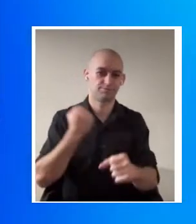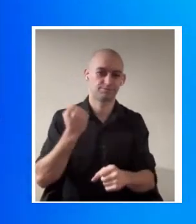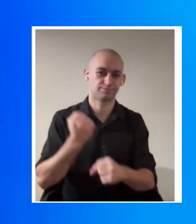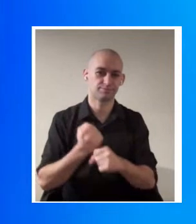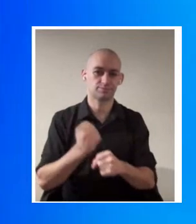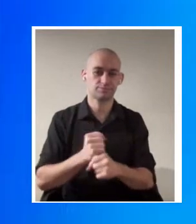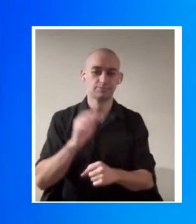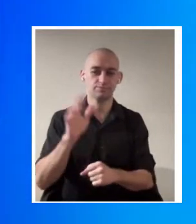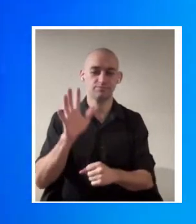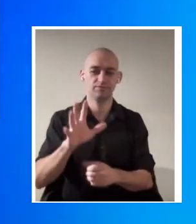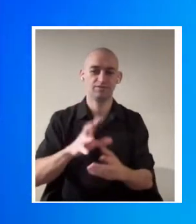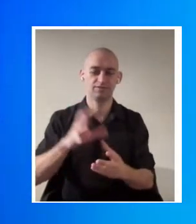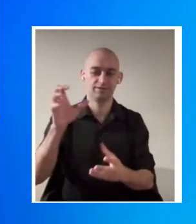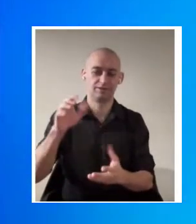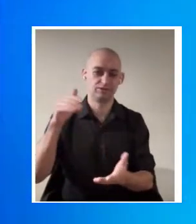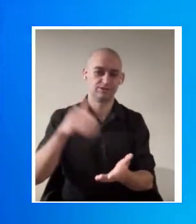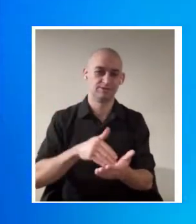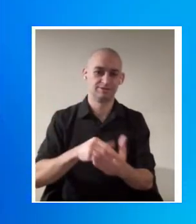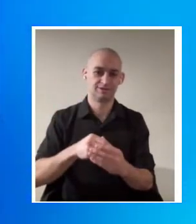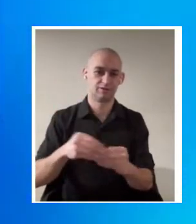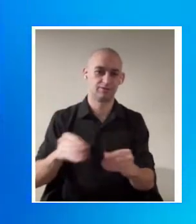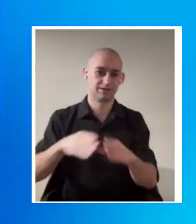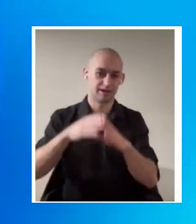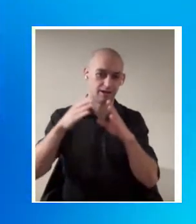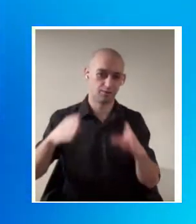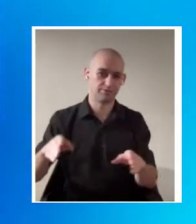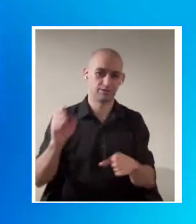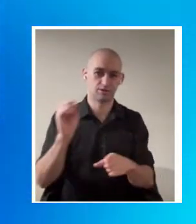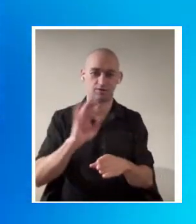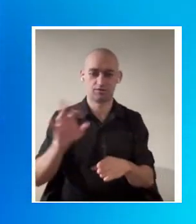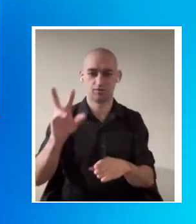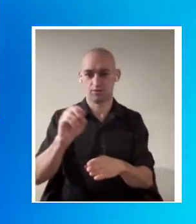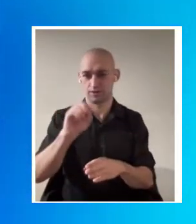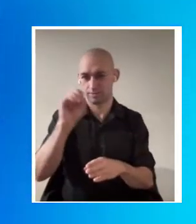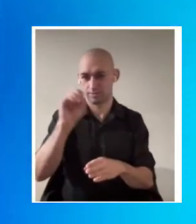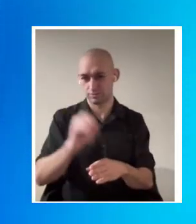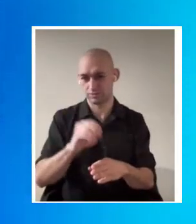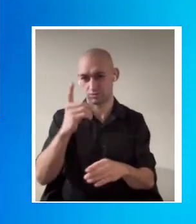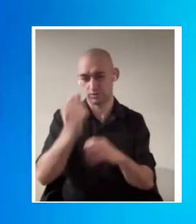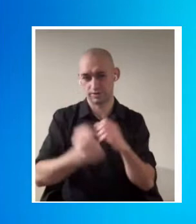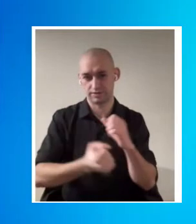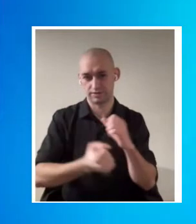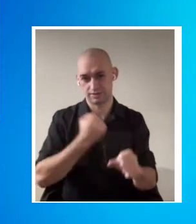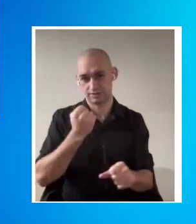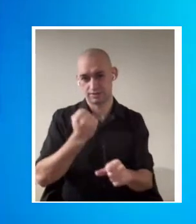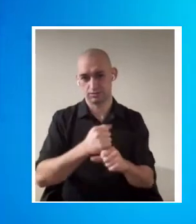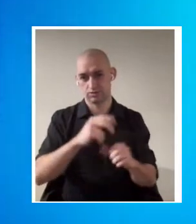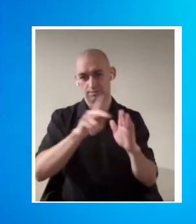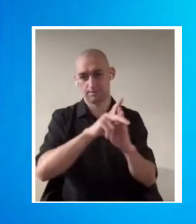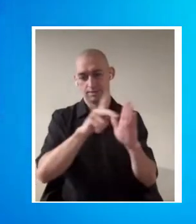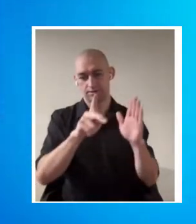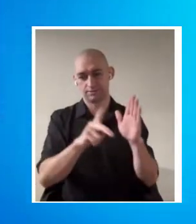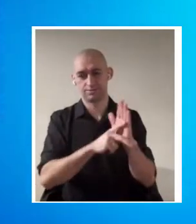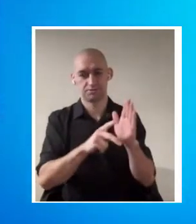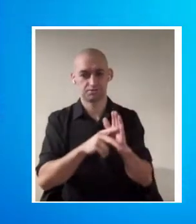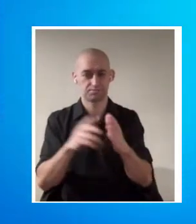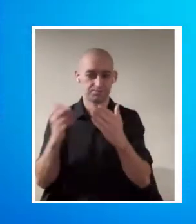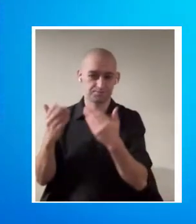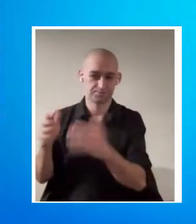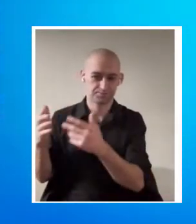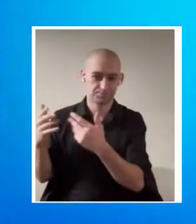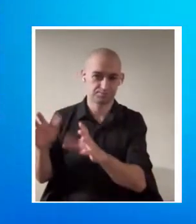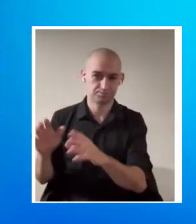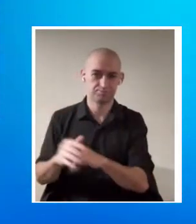$27,330. If your housing cost is at 30% of the annual household income, then that means that